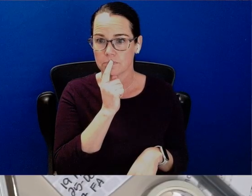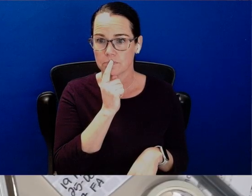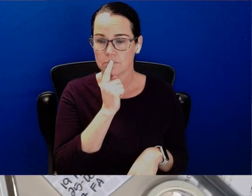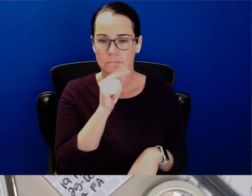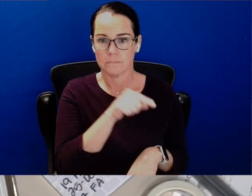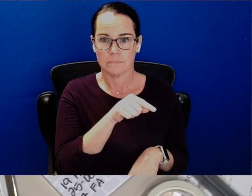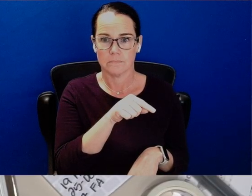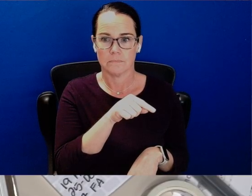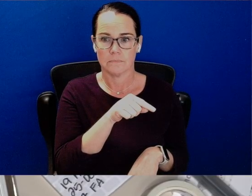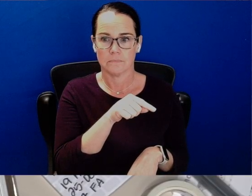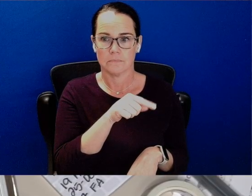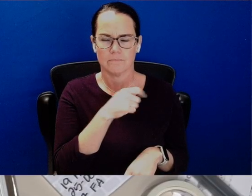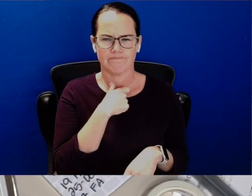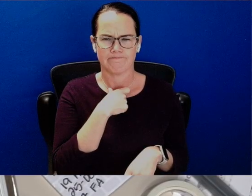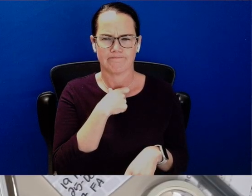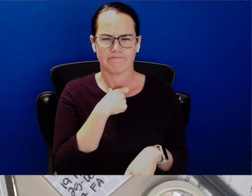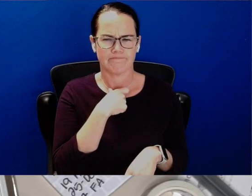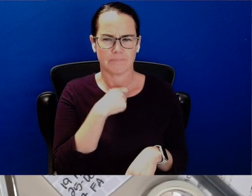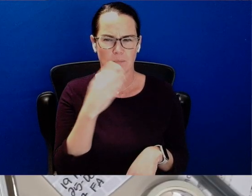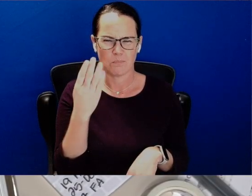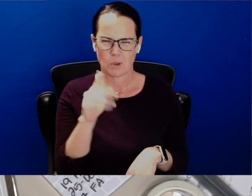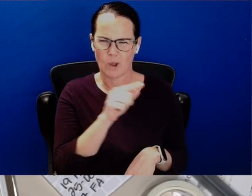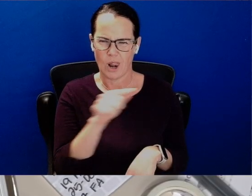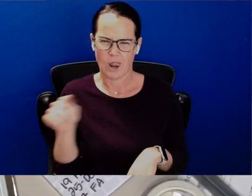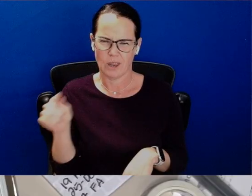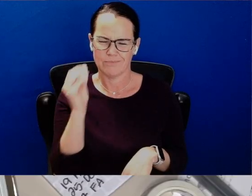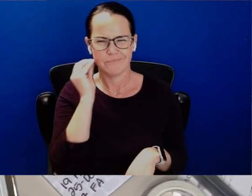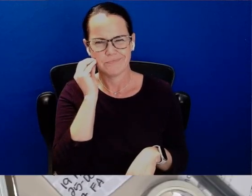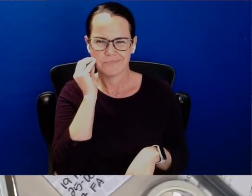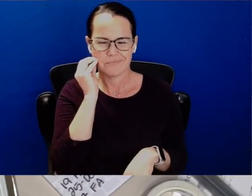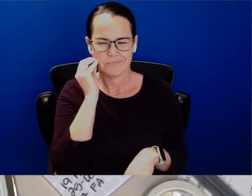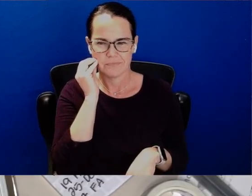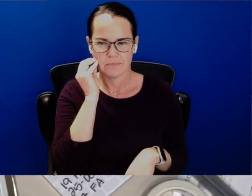Here. Oh, I don't have all blue there. This one.